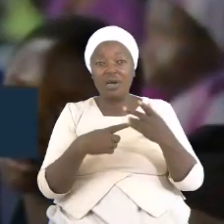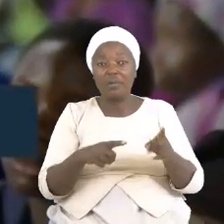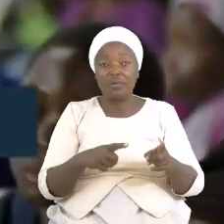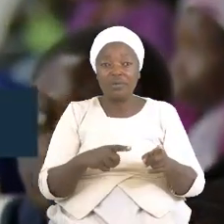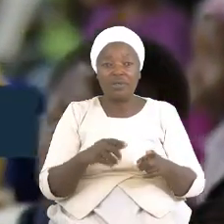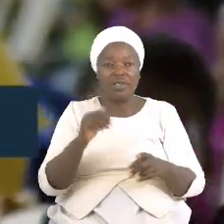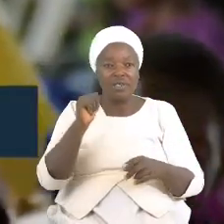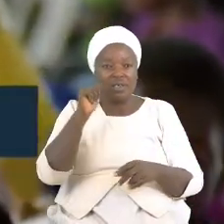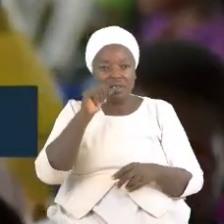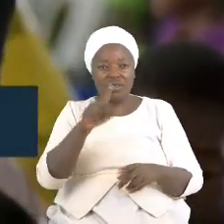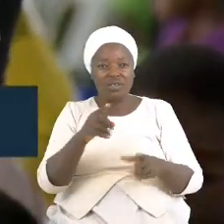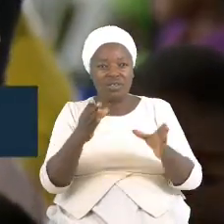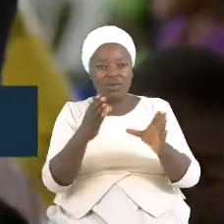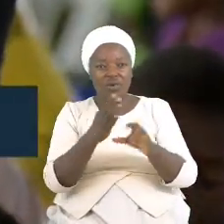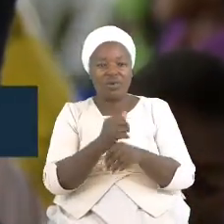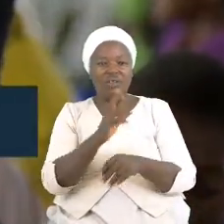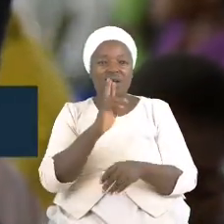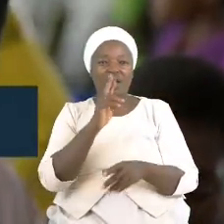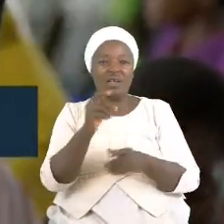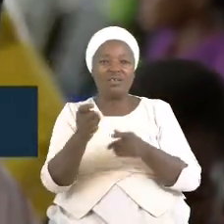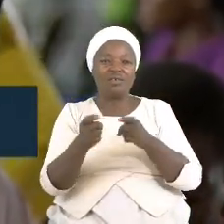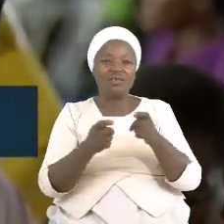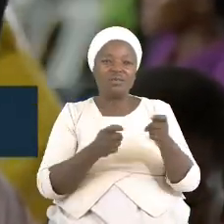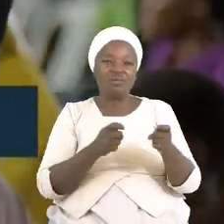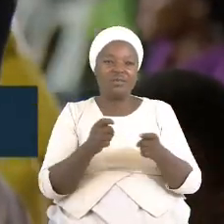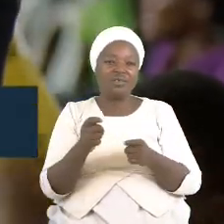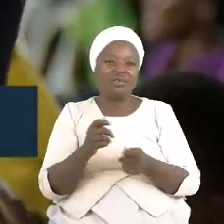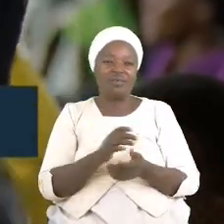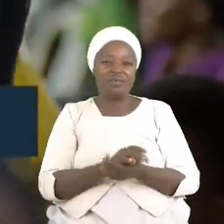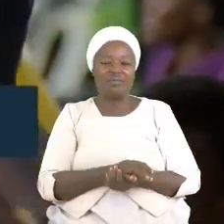And let's be very fast with the exercise.